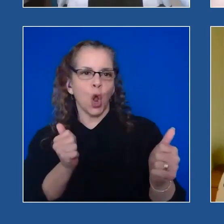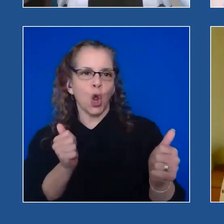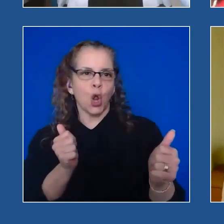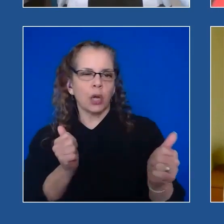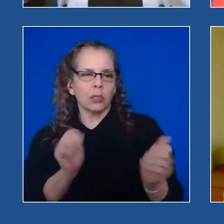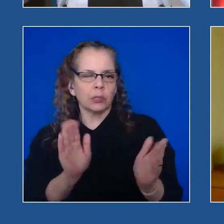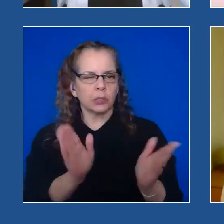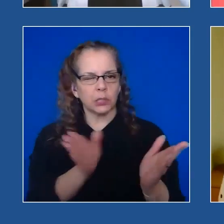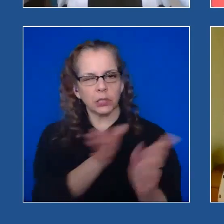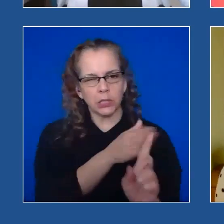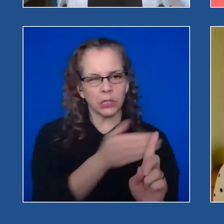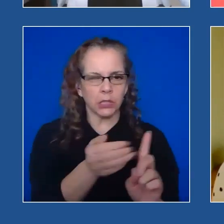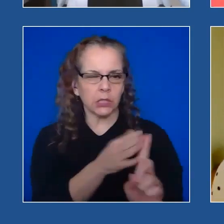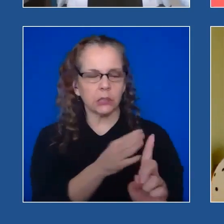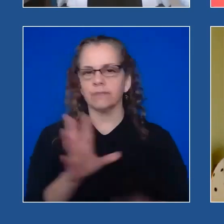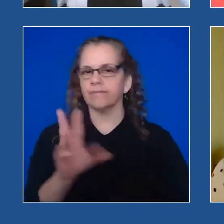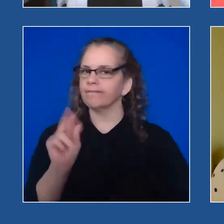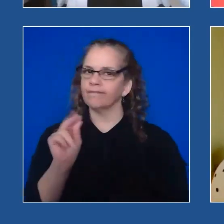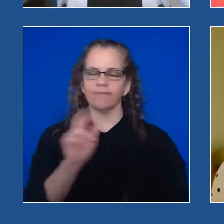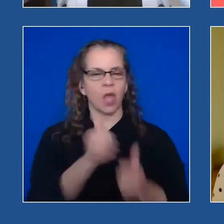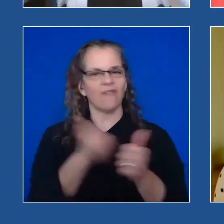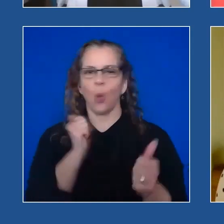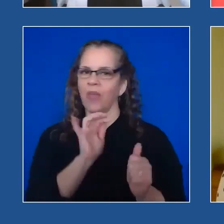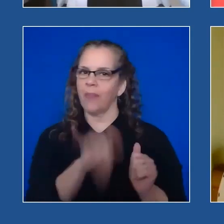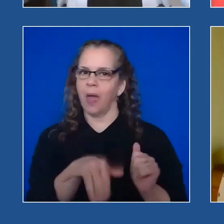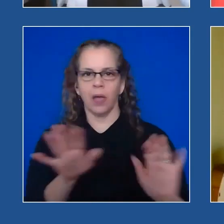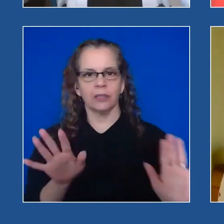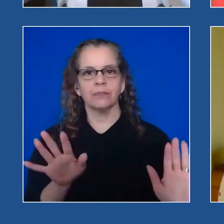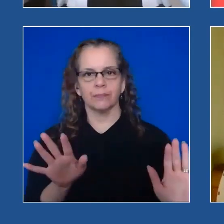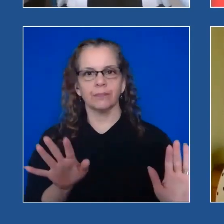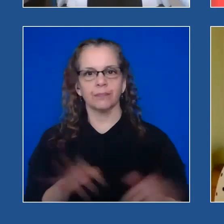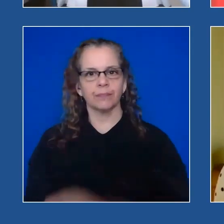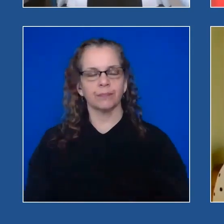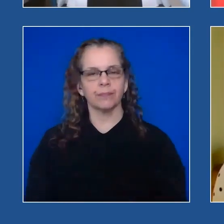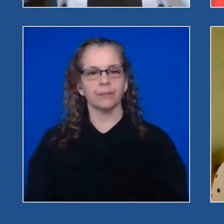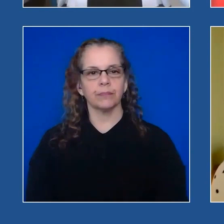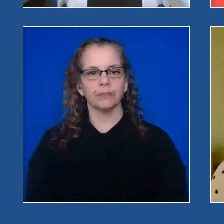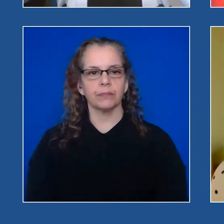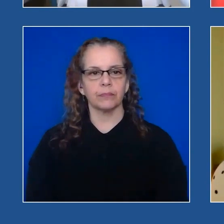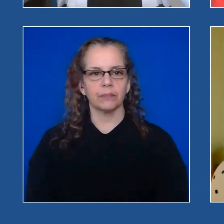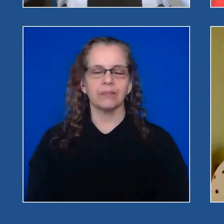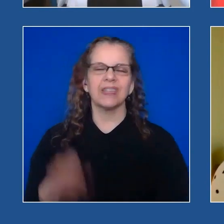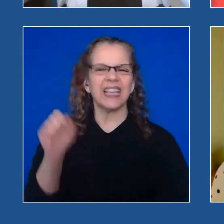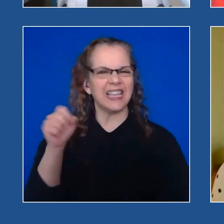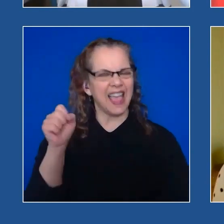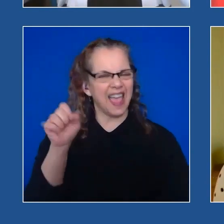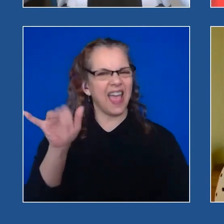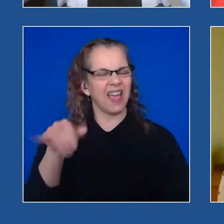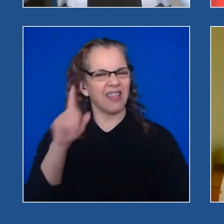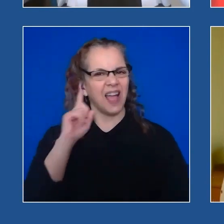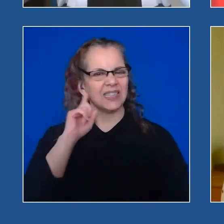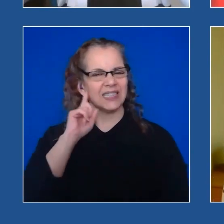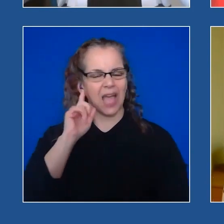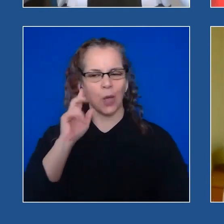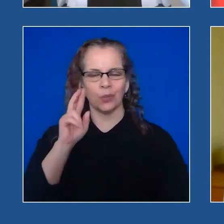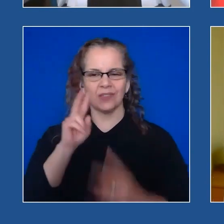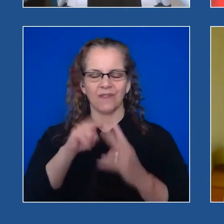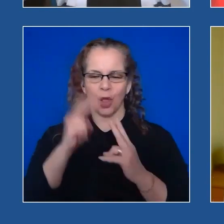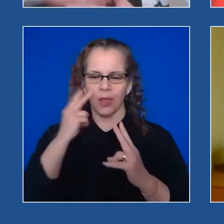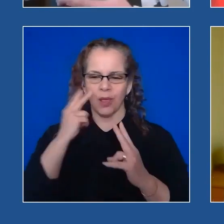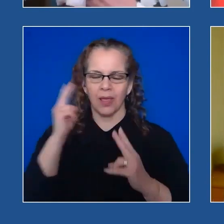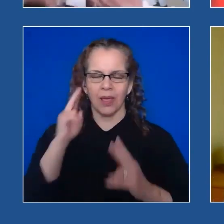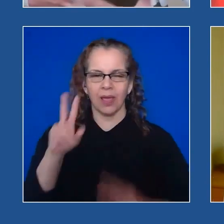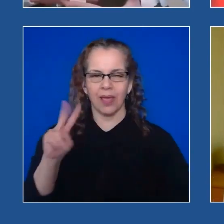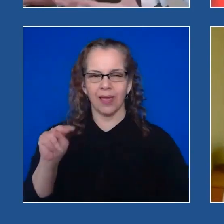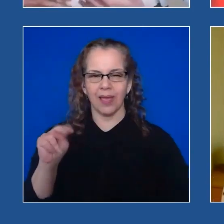at all costs. Mm-hmm. Yeah, and this sounds really reminiscent of Nadine's talks on